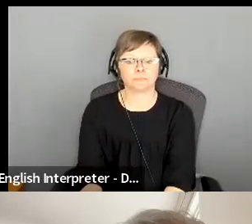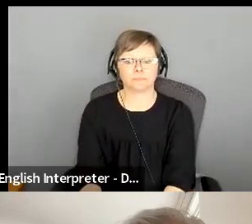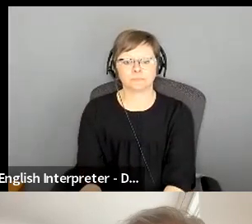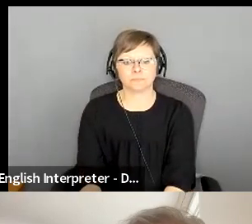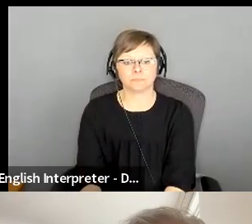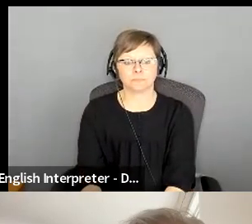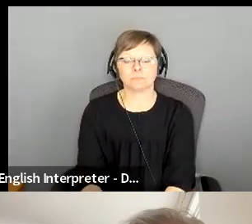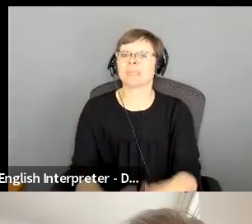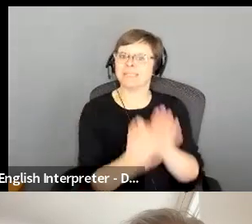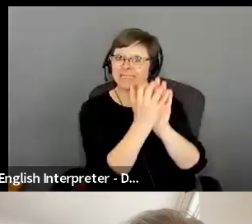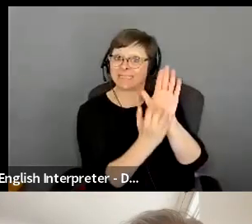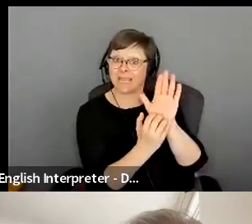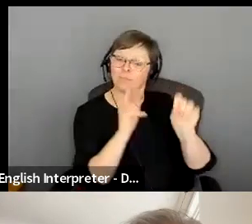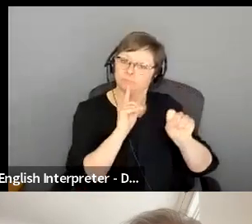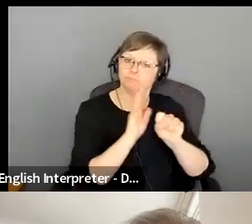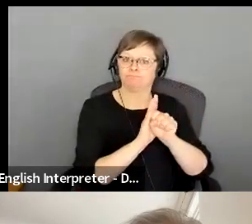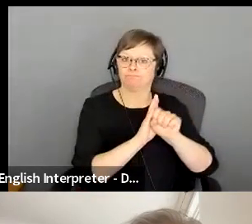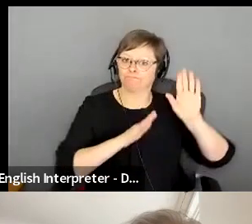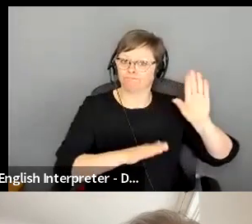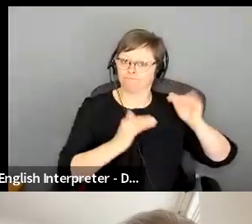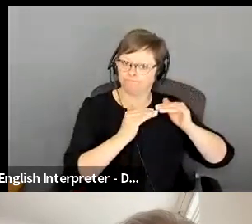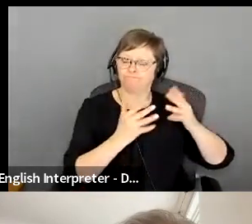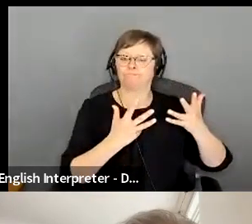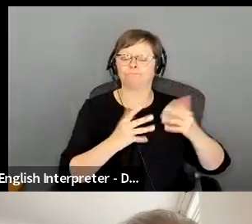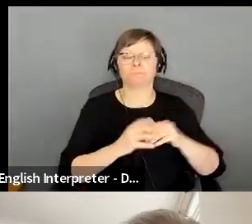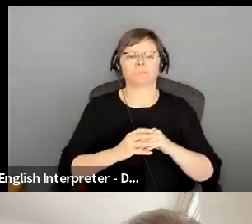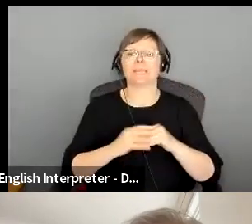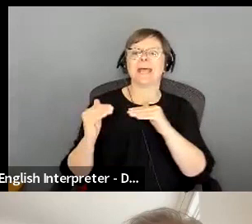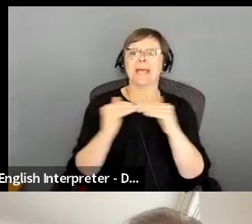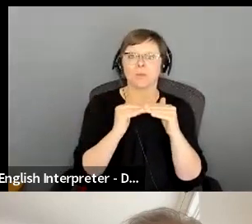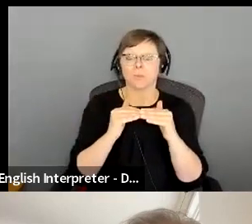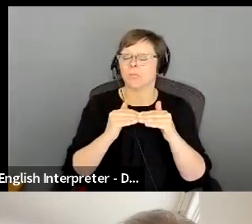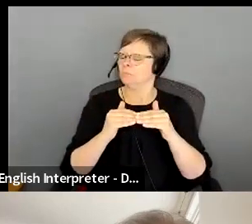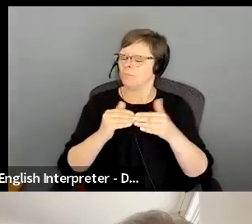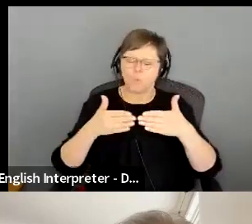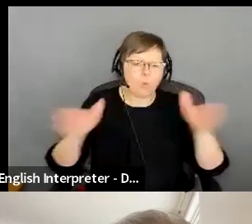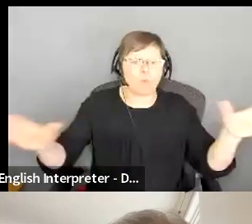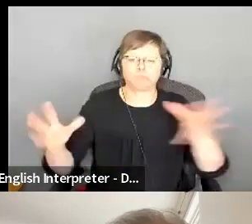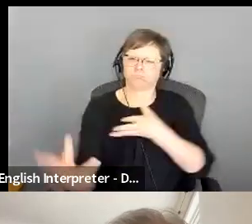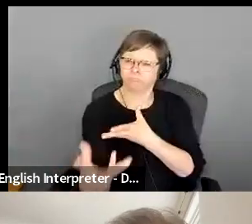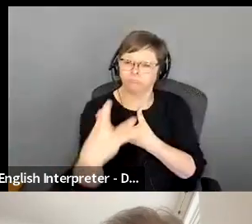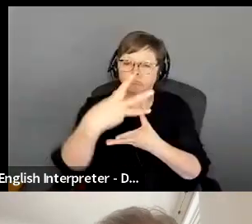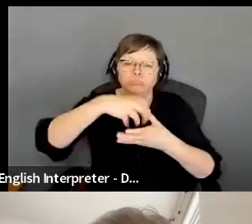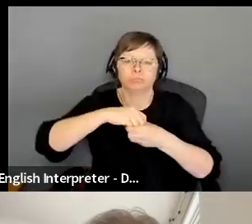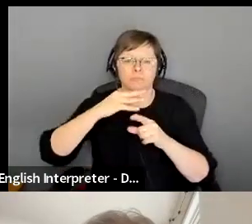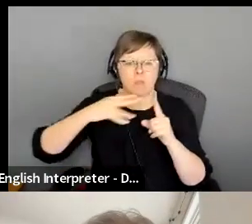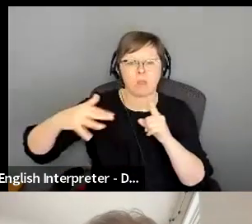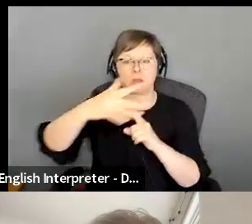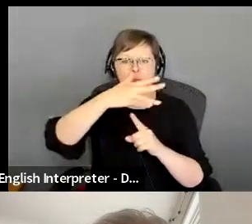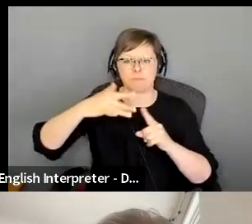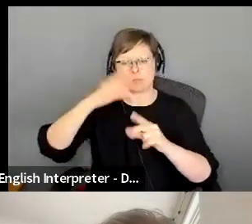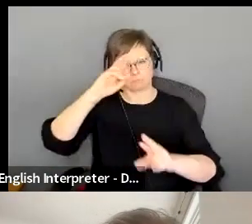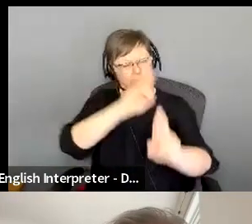Here's our statement of affirmation. Equity embraces an open and inclusive environment and encourages